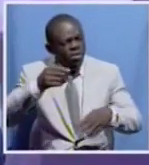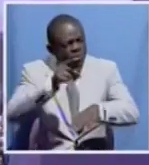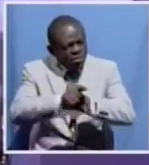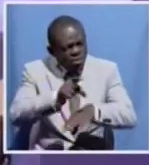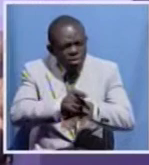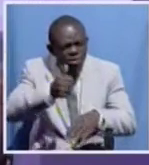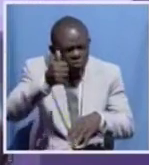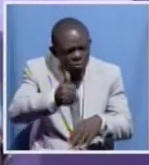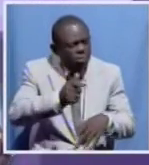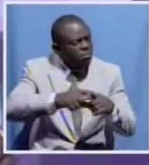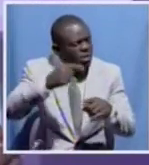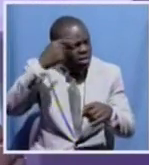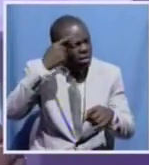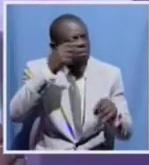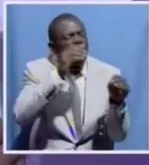sometimes, for